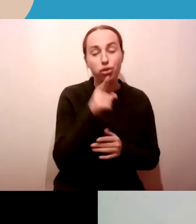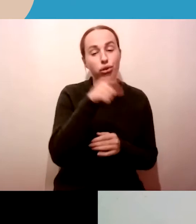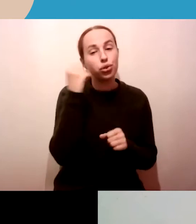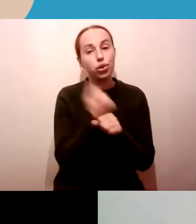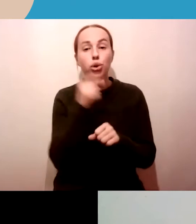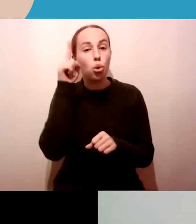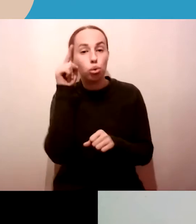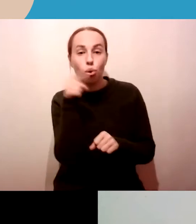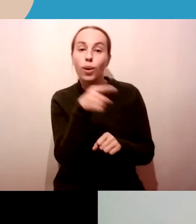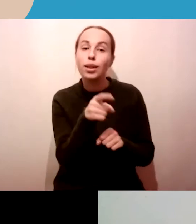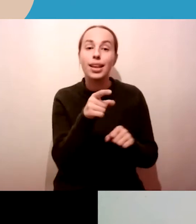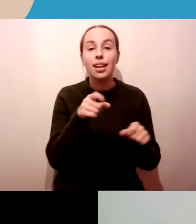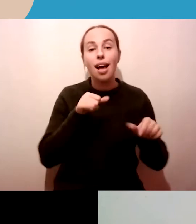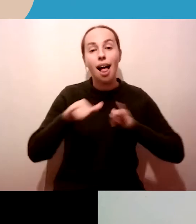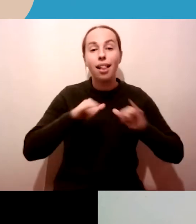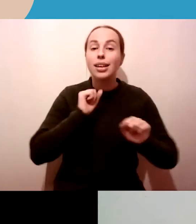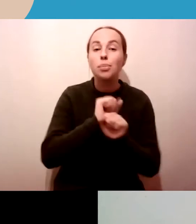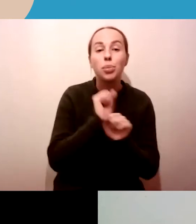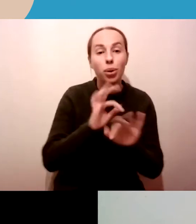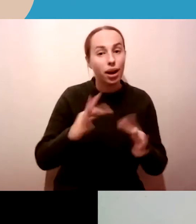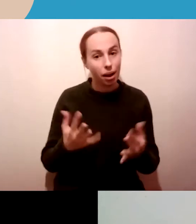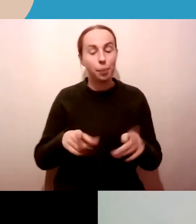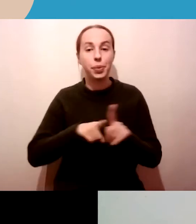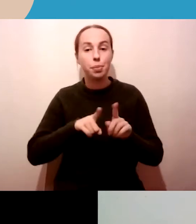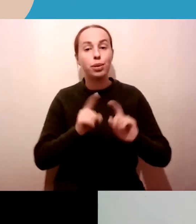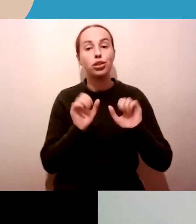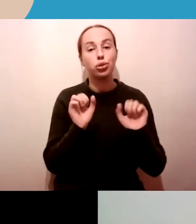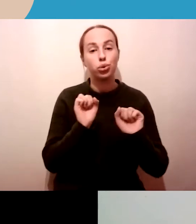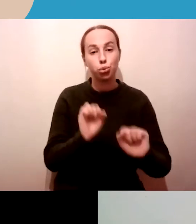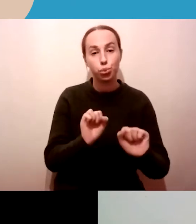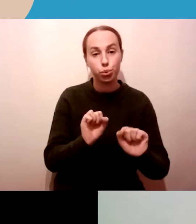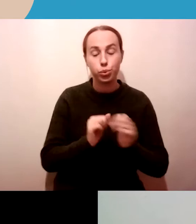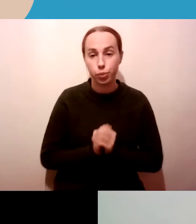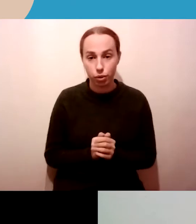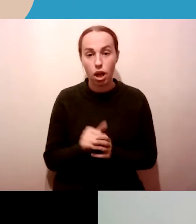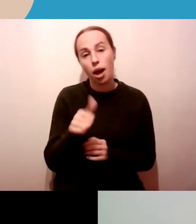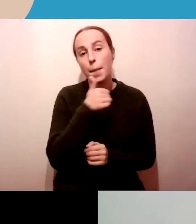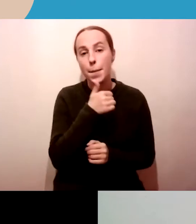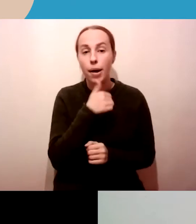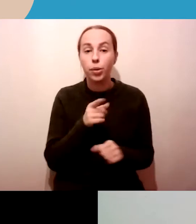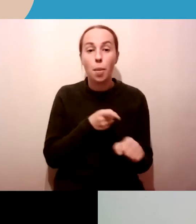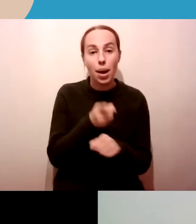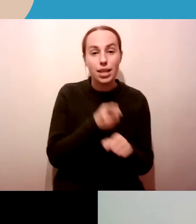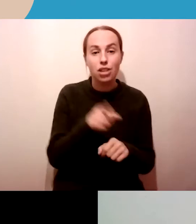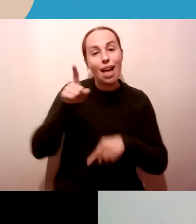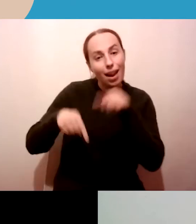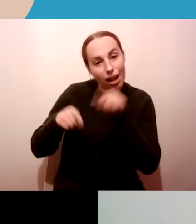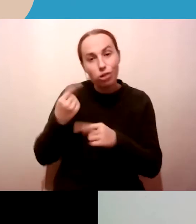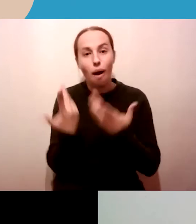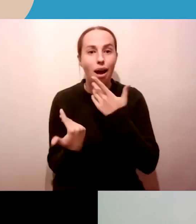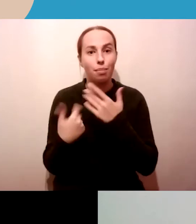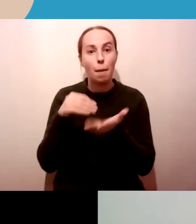Adult workers at school have to know how to curb the problem and how to